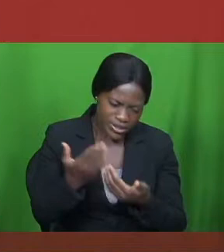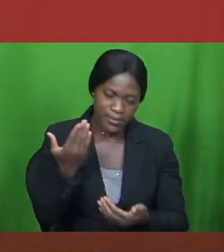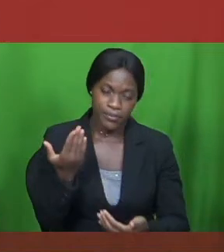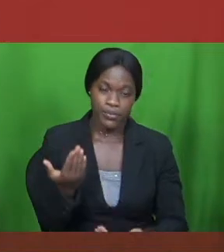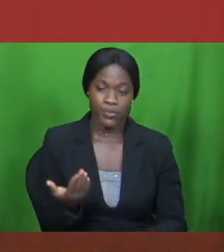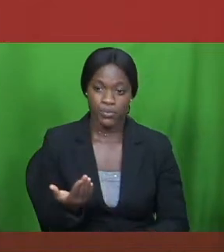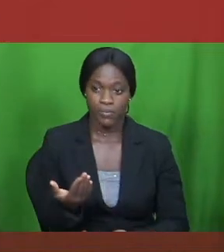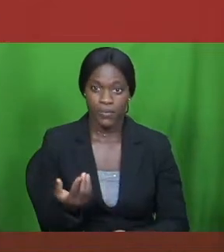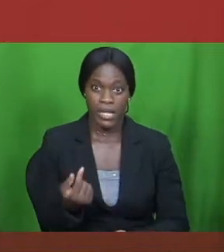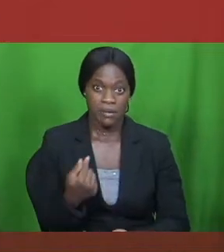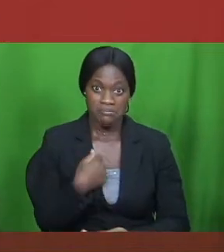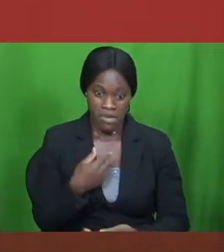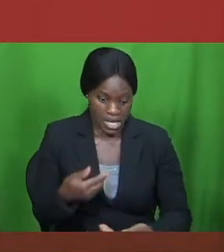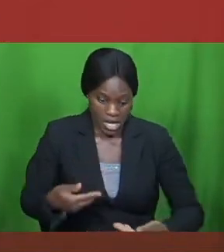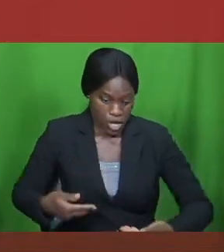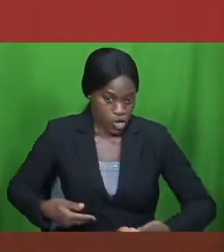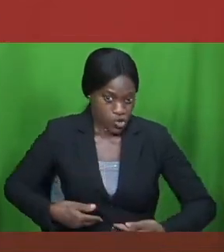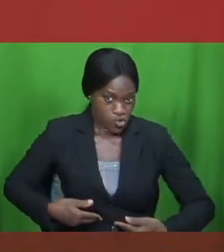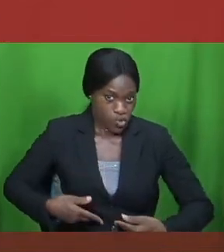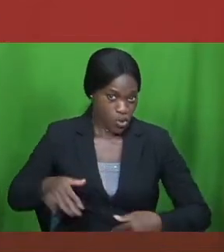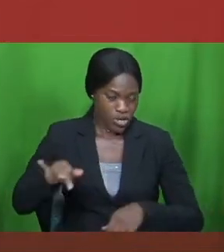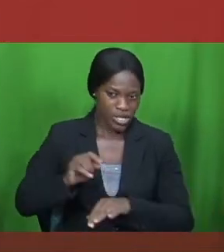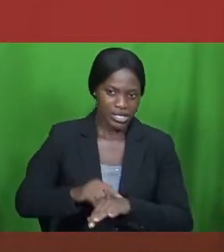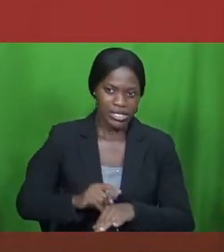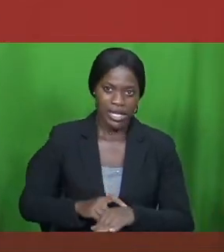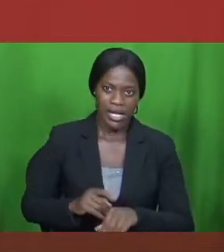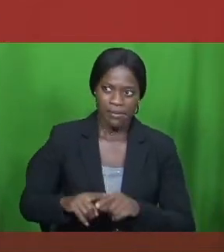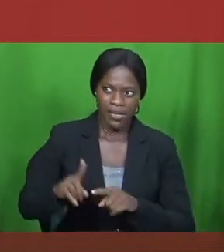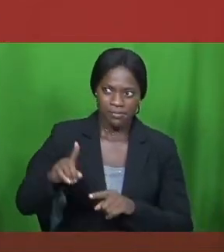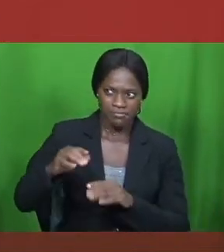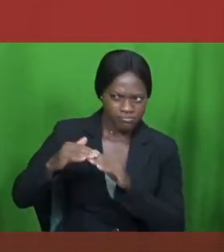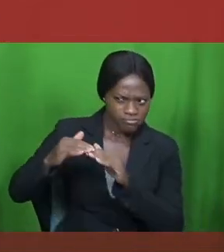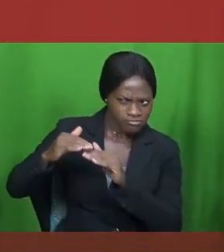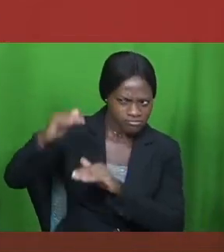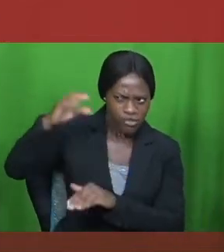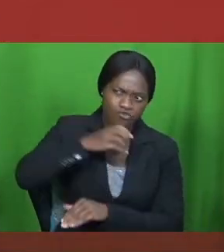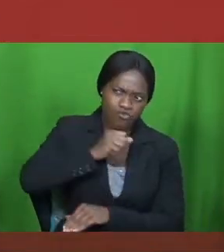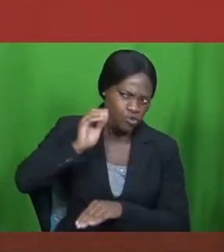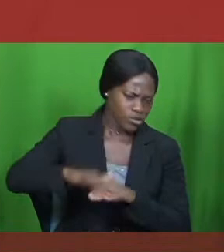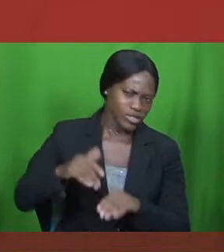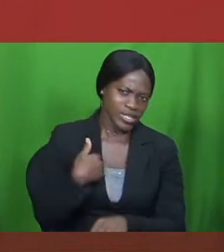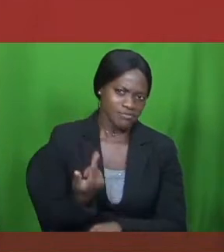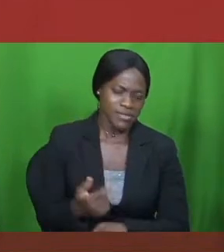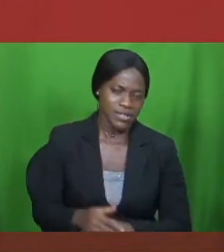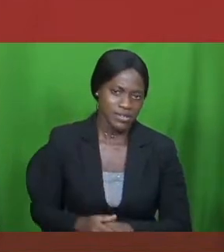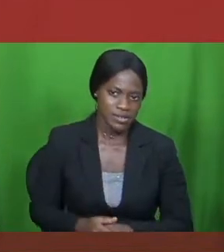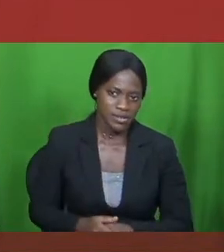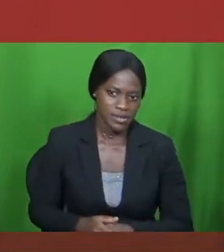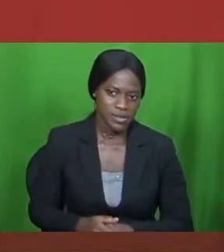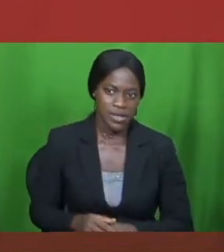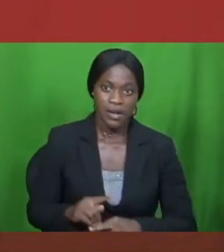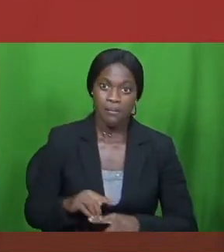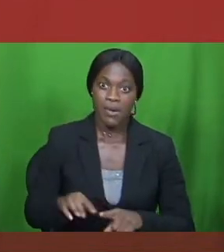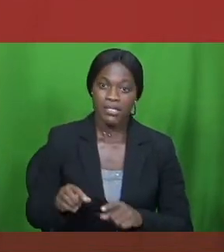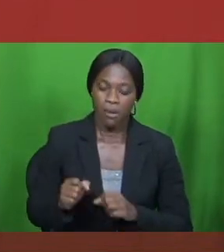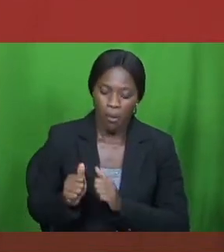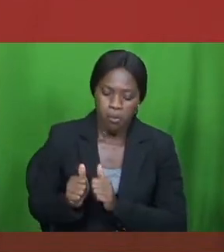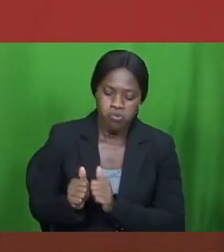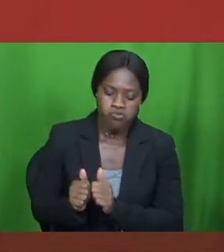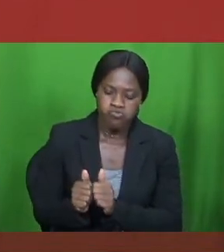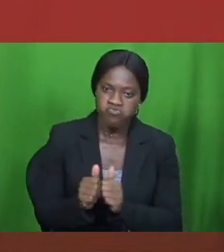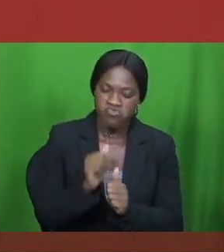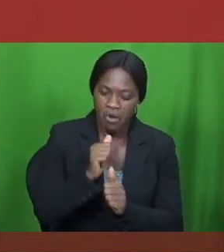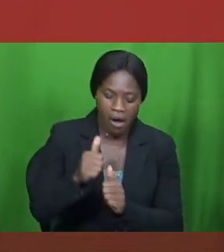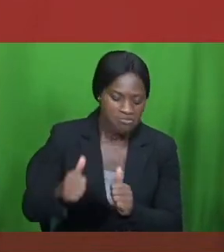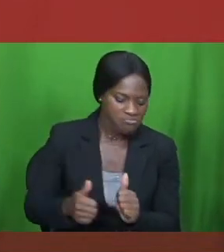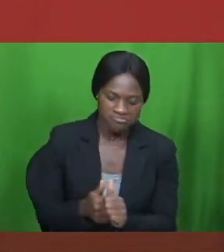I was very young, and he was far a senior. But he moved with all of us,